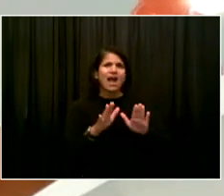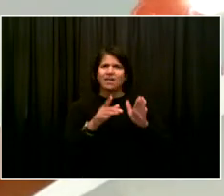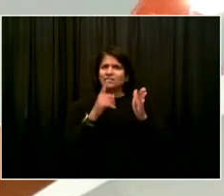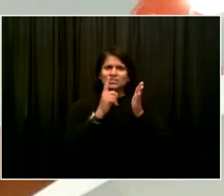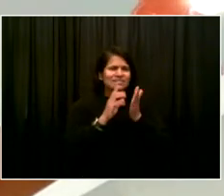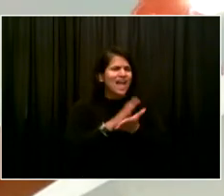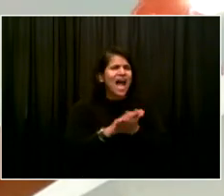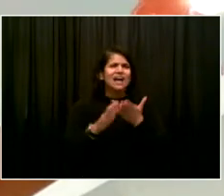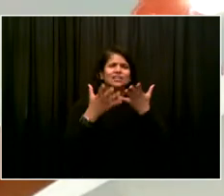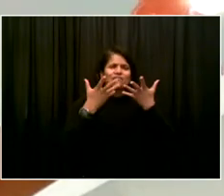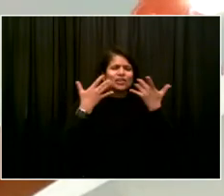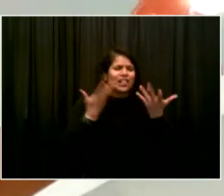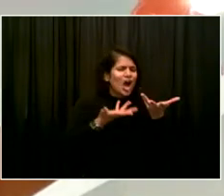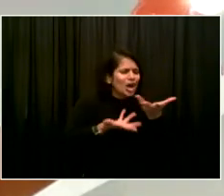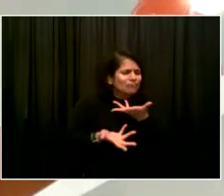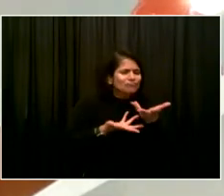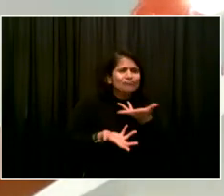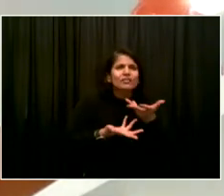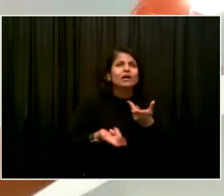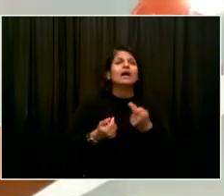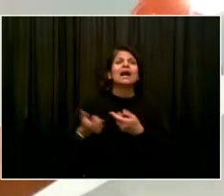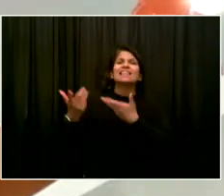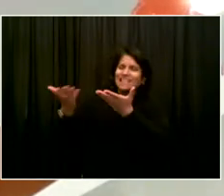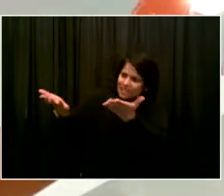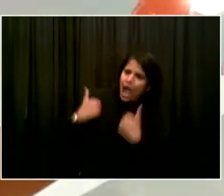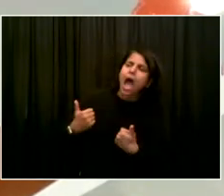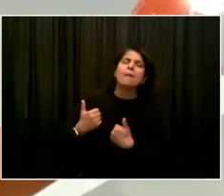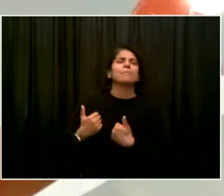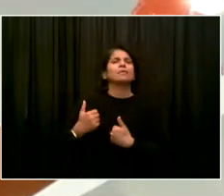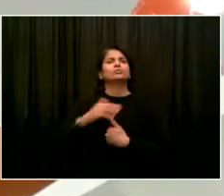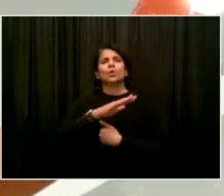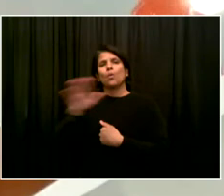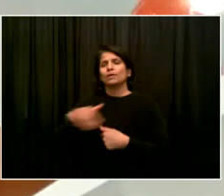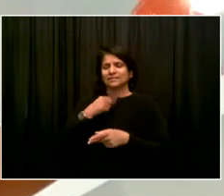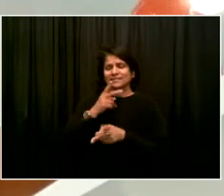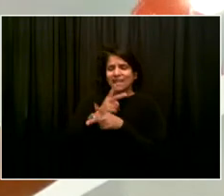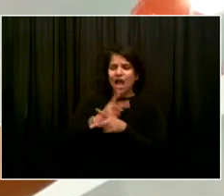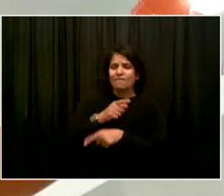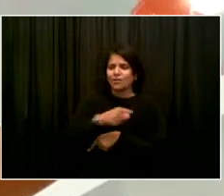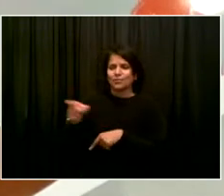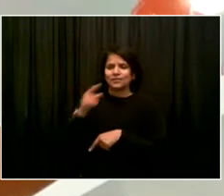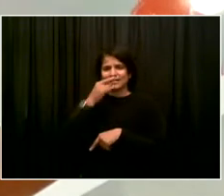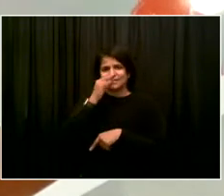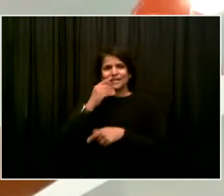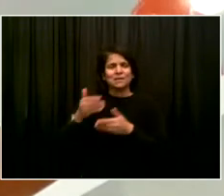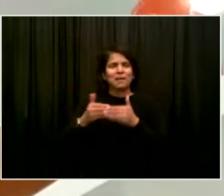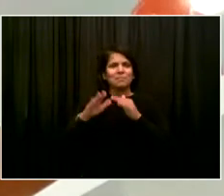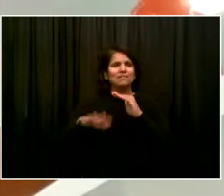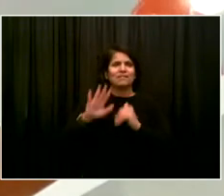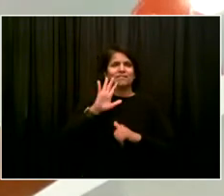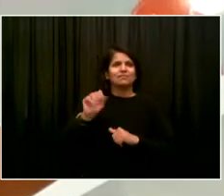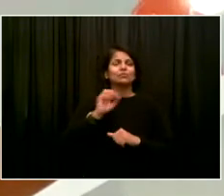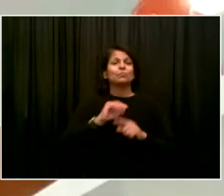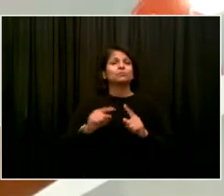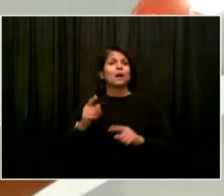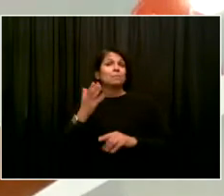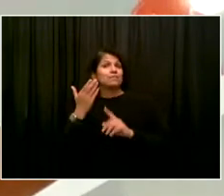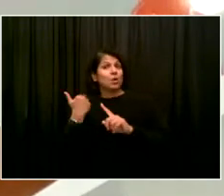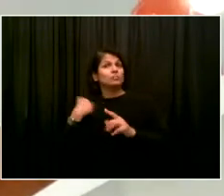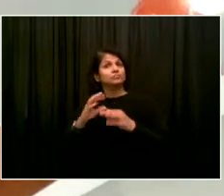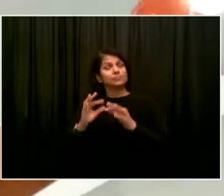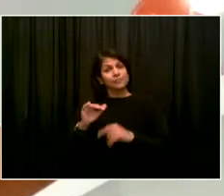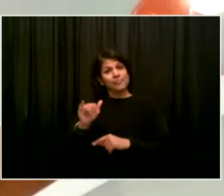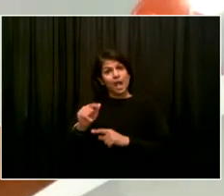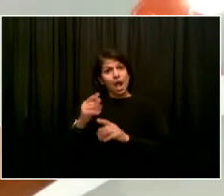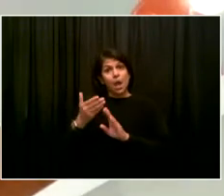with respect to pre-K and 3K, just wanted to clarify my comment from a minute ago. This is actually a good time. We want to